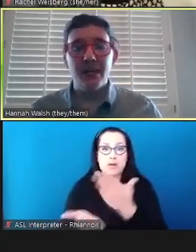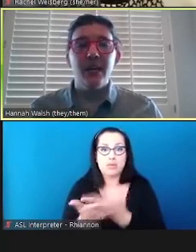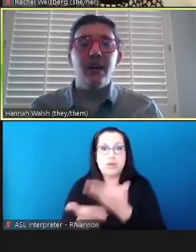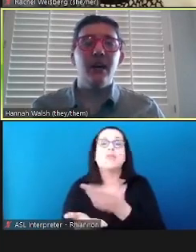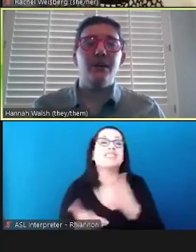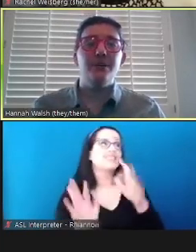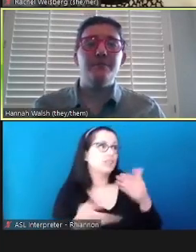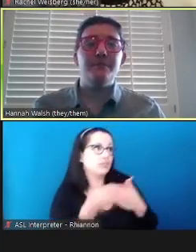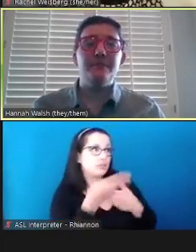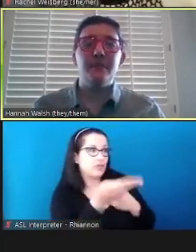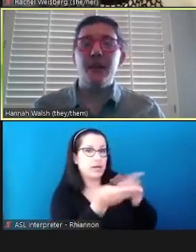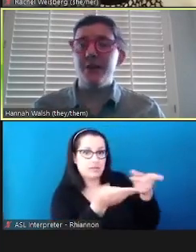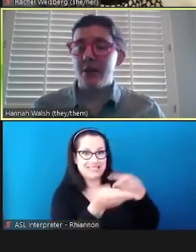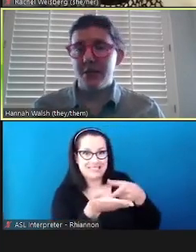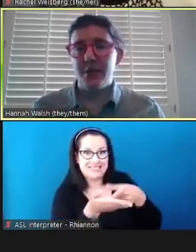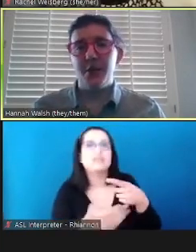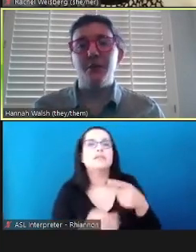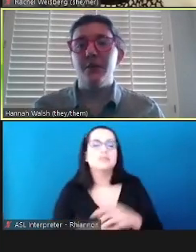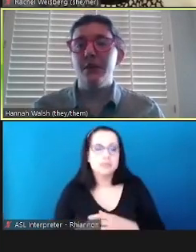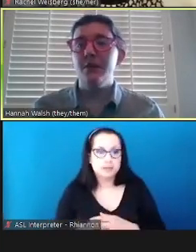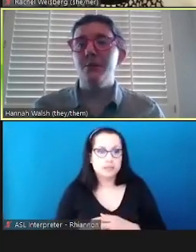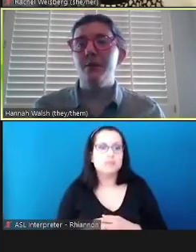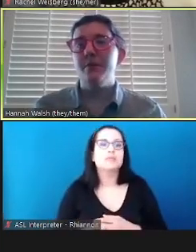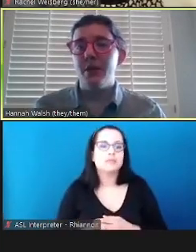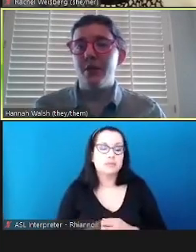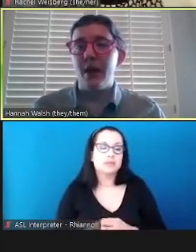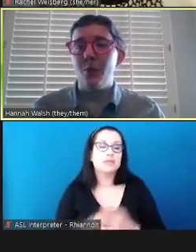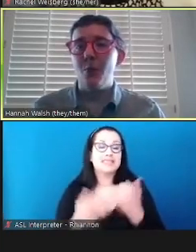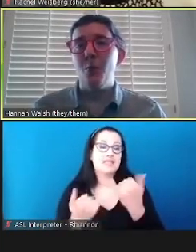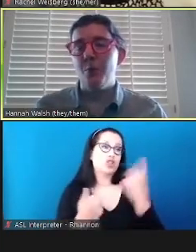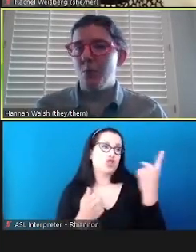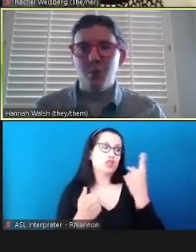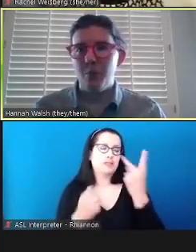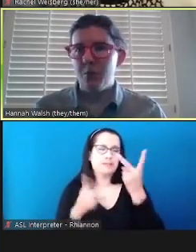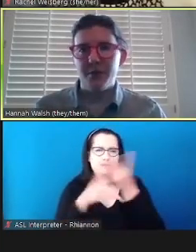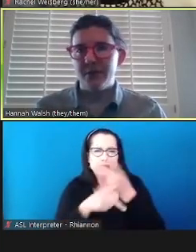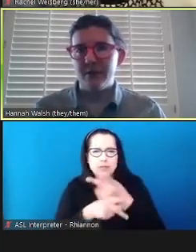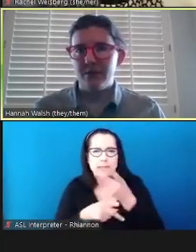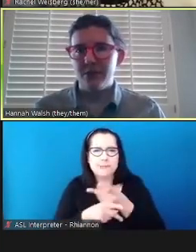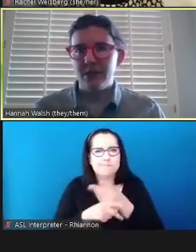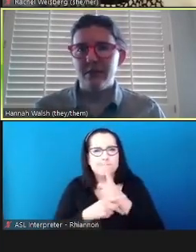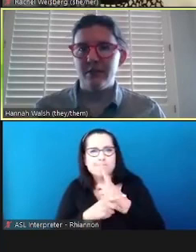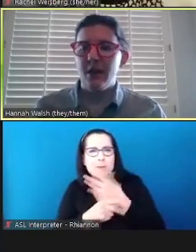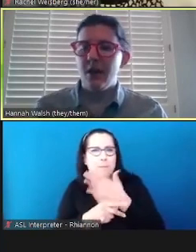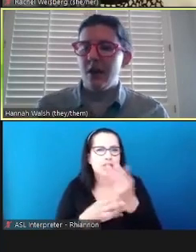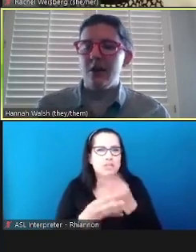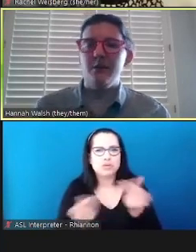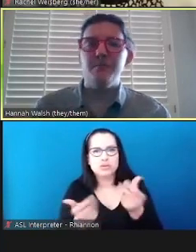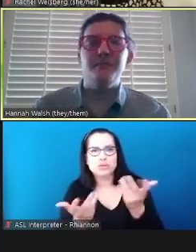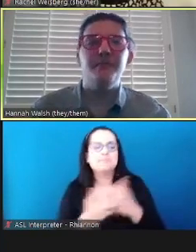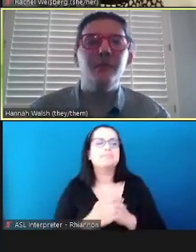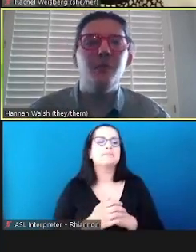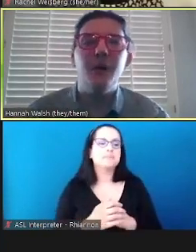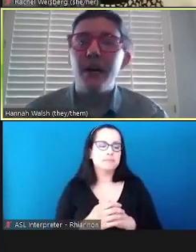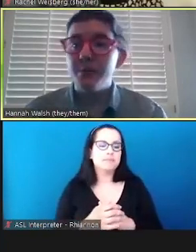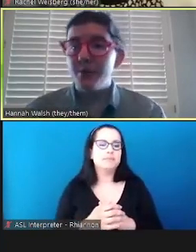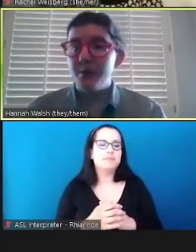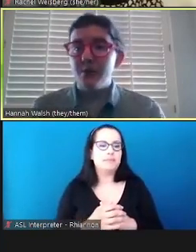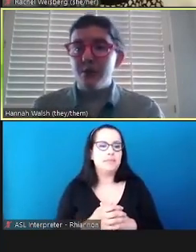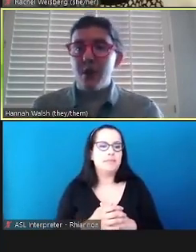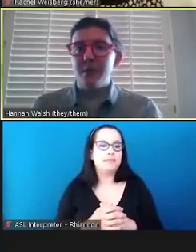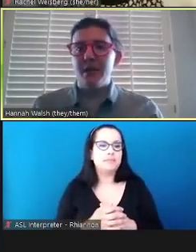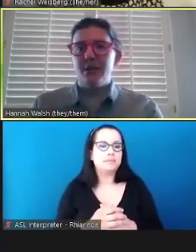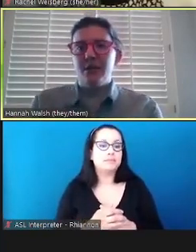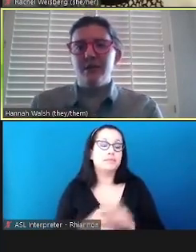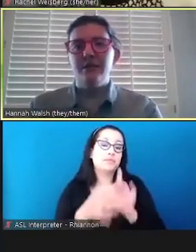it. And they're continuing to figure out what the best solution is. When it comes to